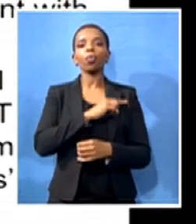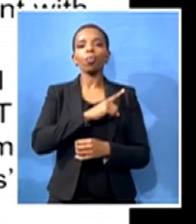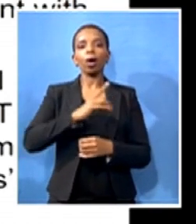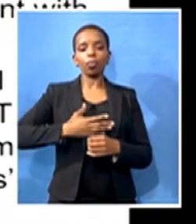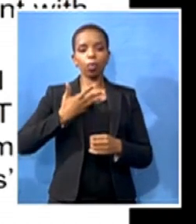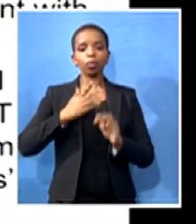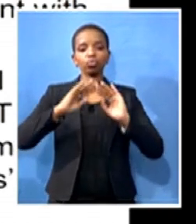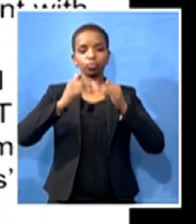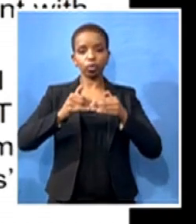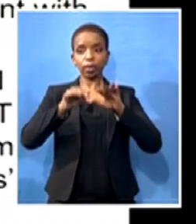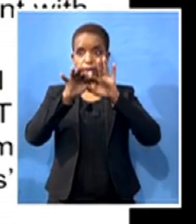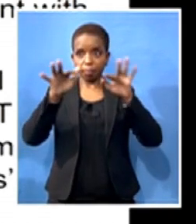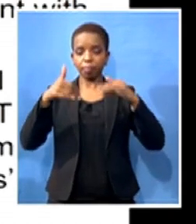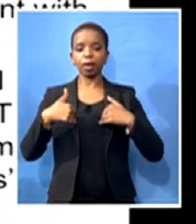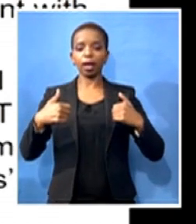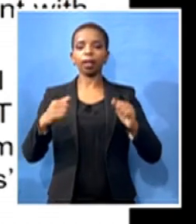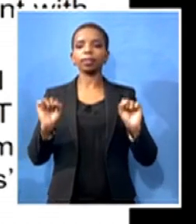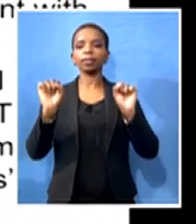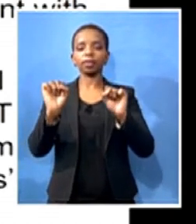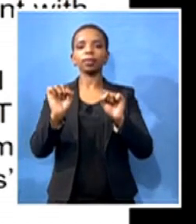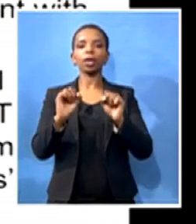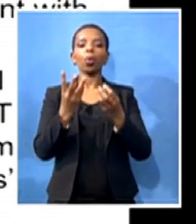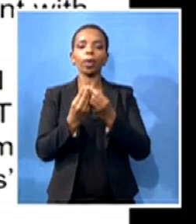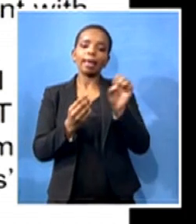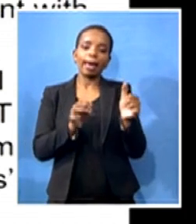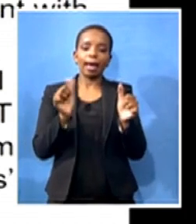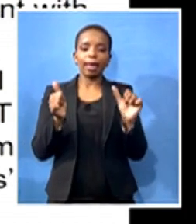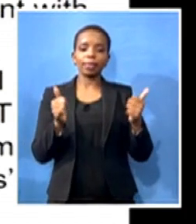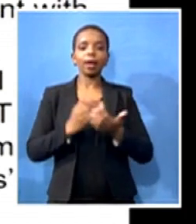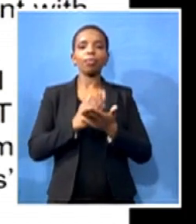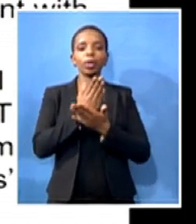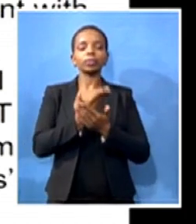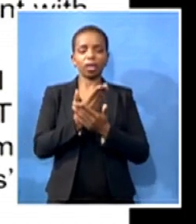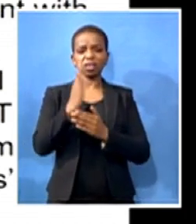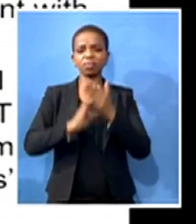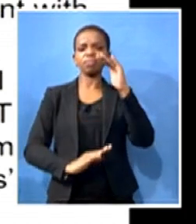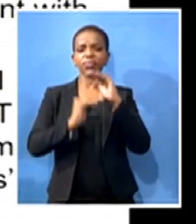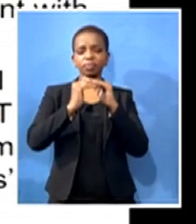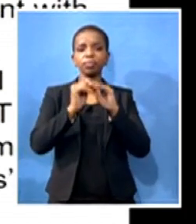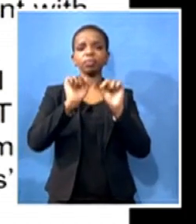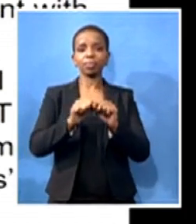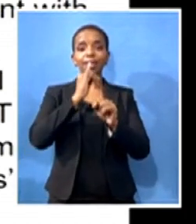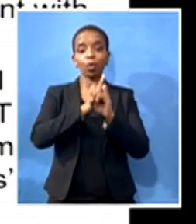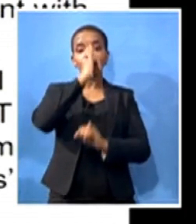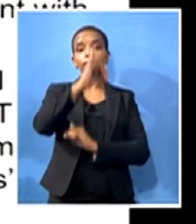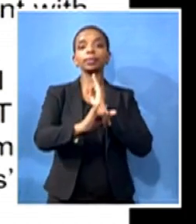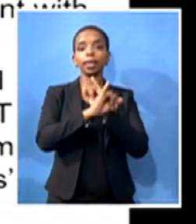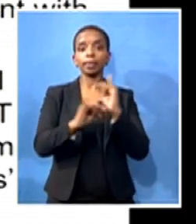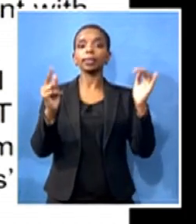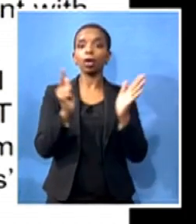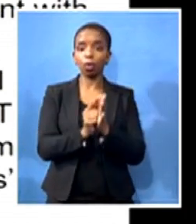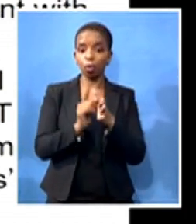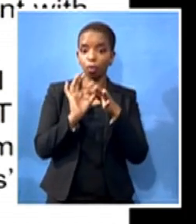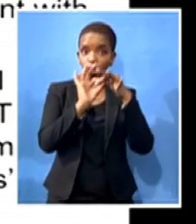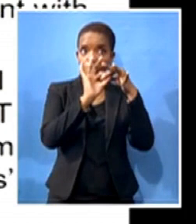are also other rights that can be limited in terms of international law, including the right to freedom of association and even the